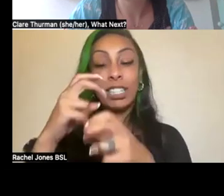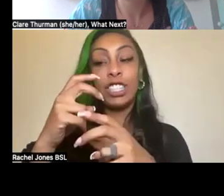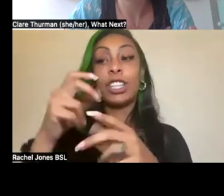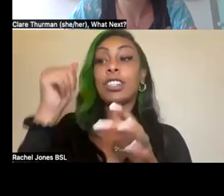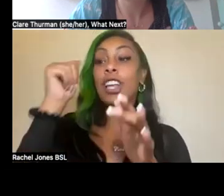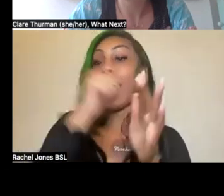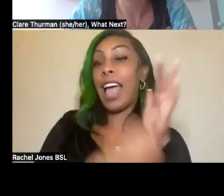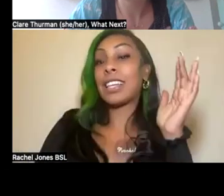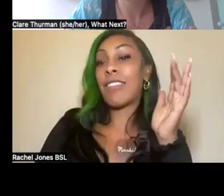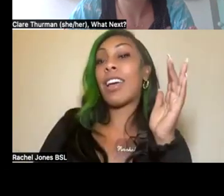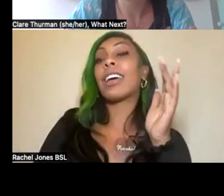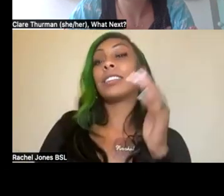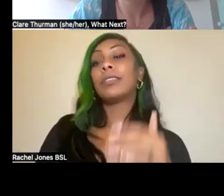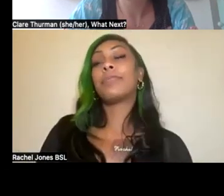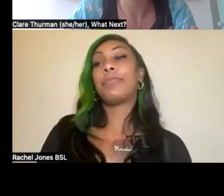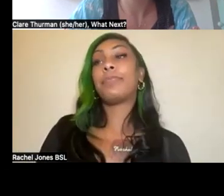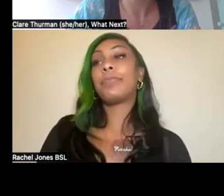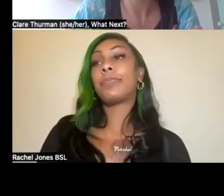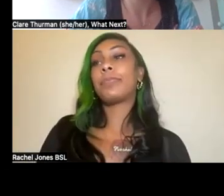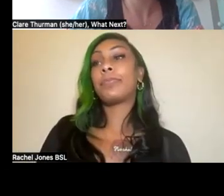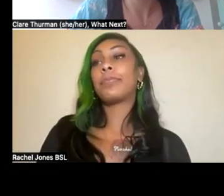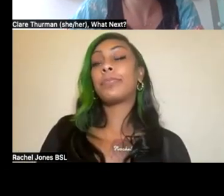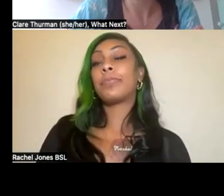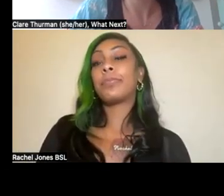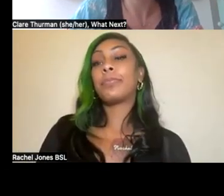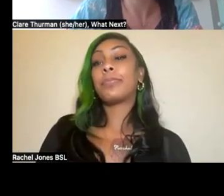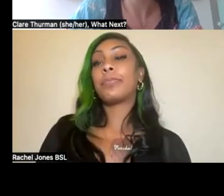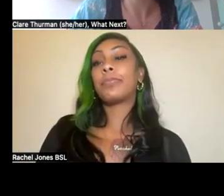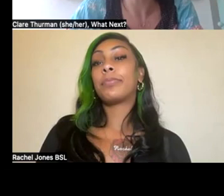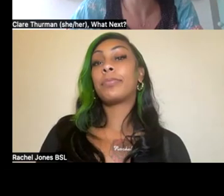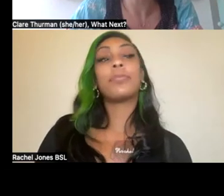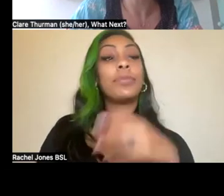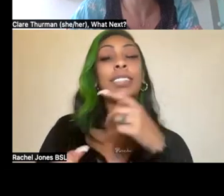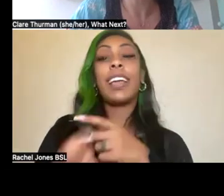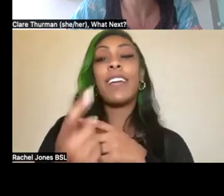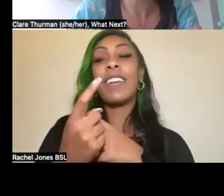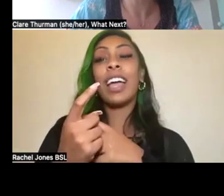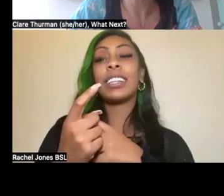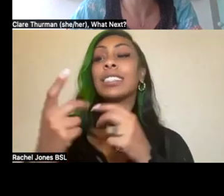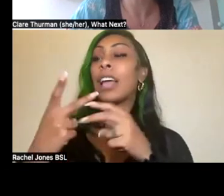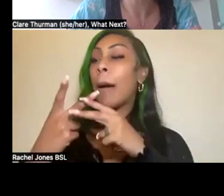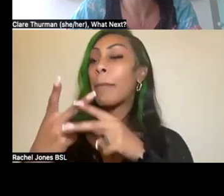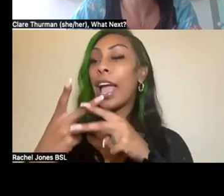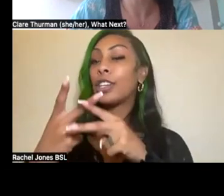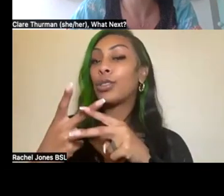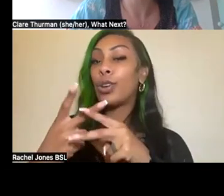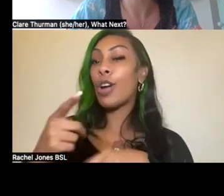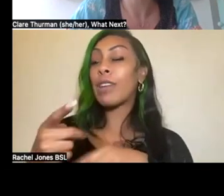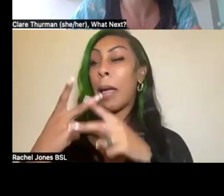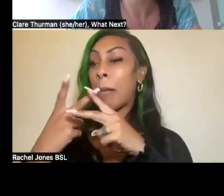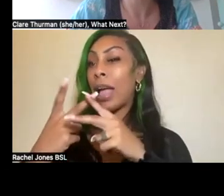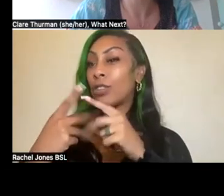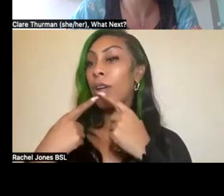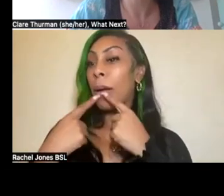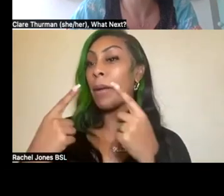So we are opening up a mentoring program, and it was really great that mentoring was mentioned in lots of spaces. And I